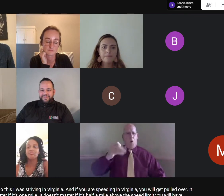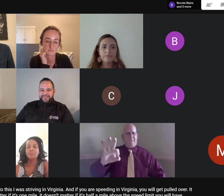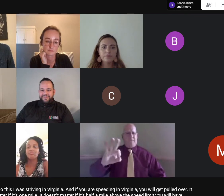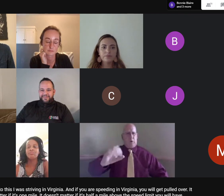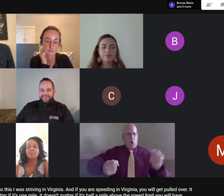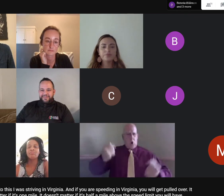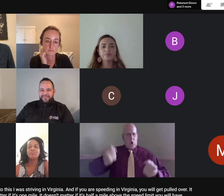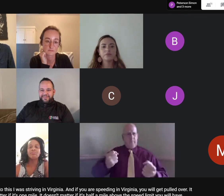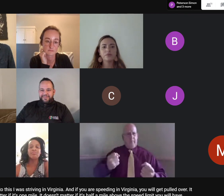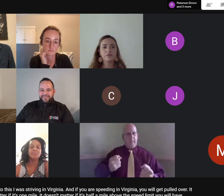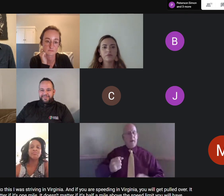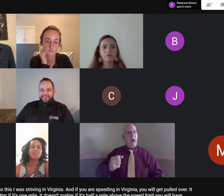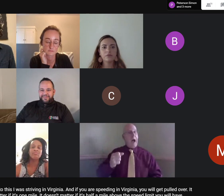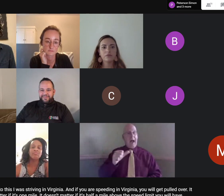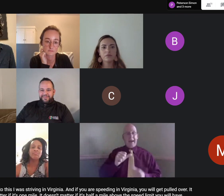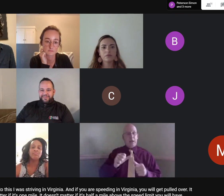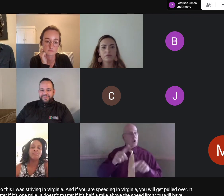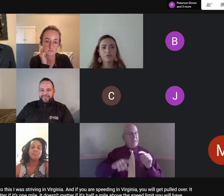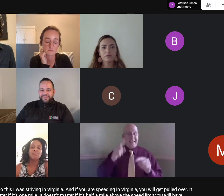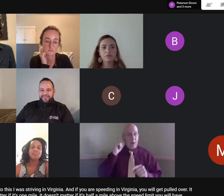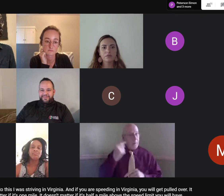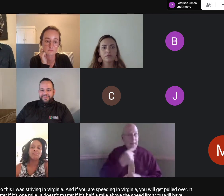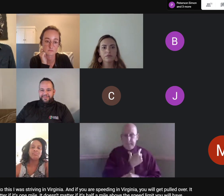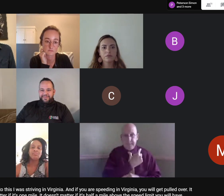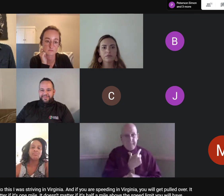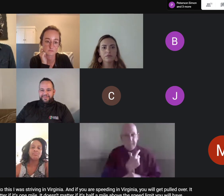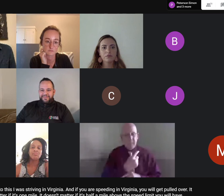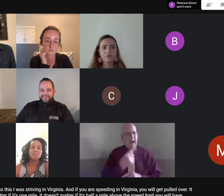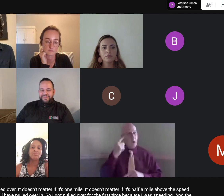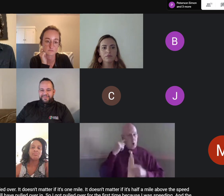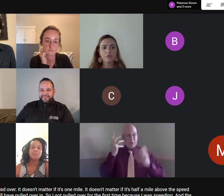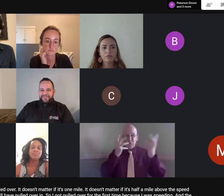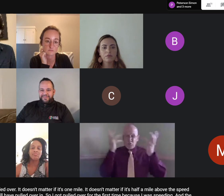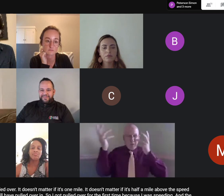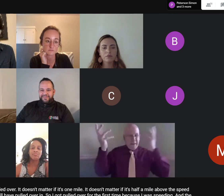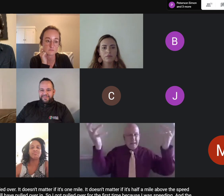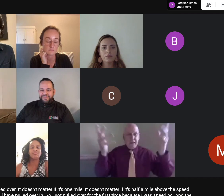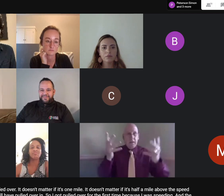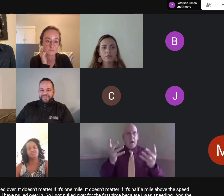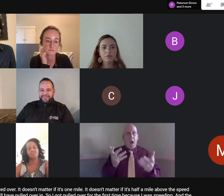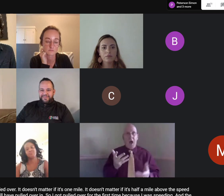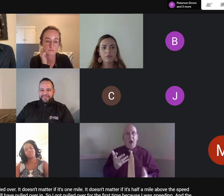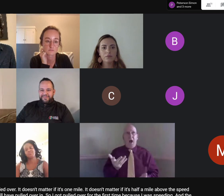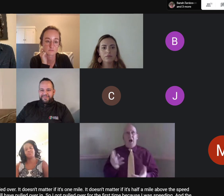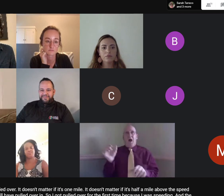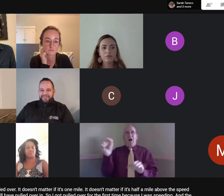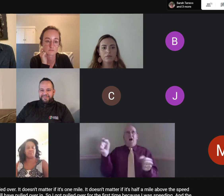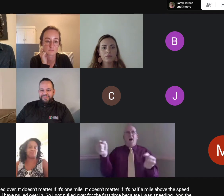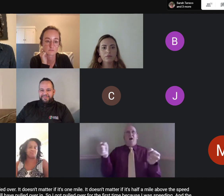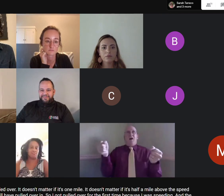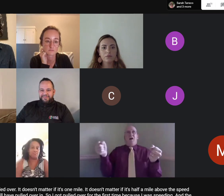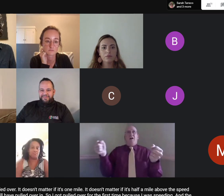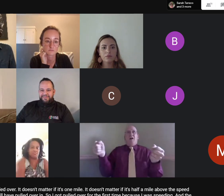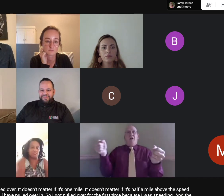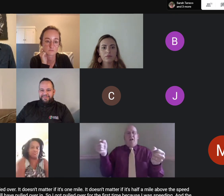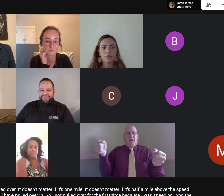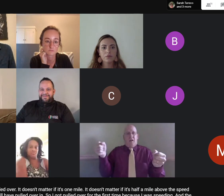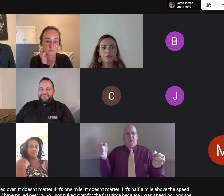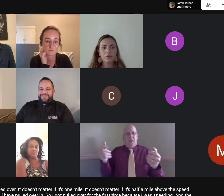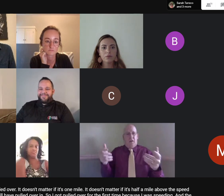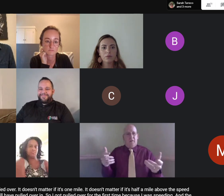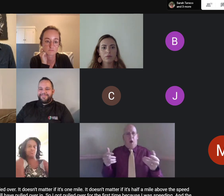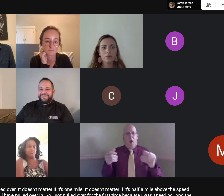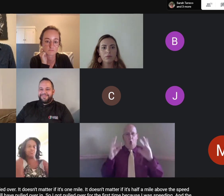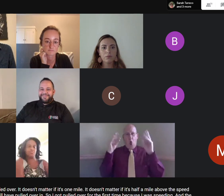time, hearing the police car behind me, the alarms blaring, and the officer speaking, it sounded like, whoa,